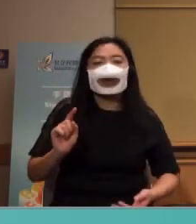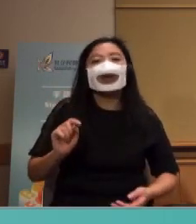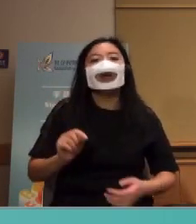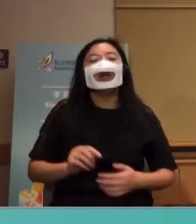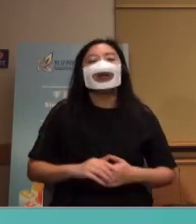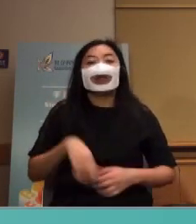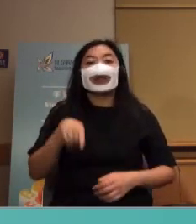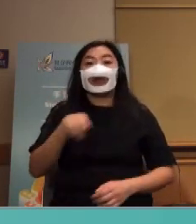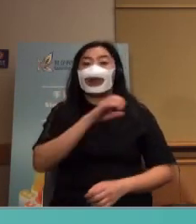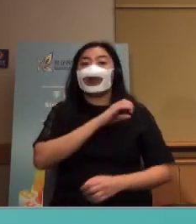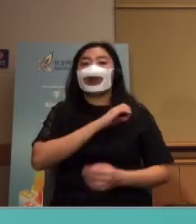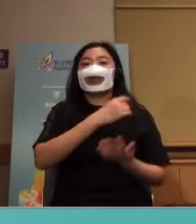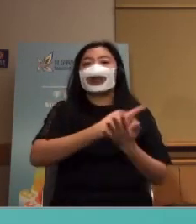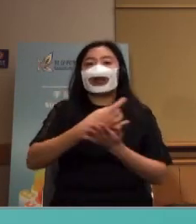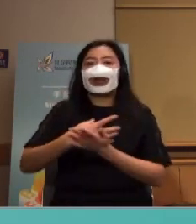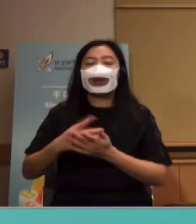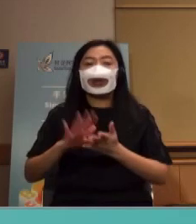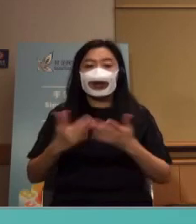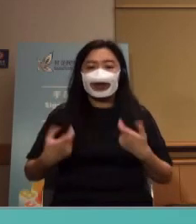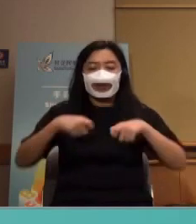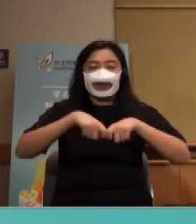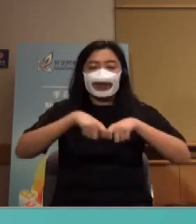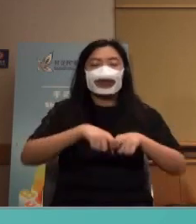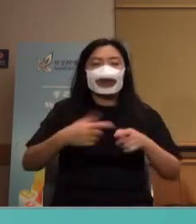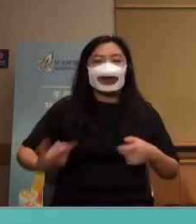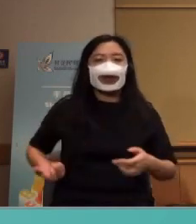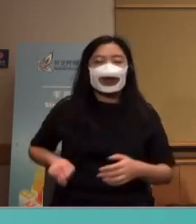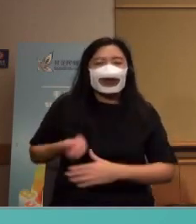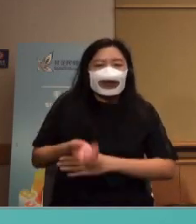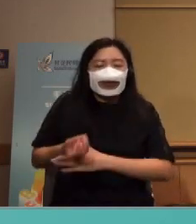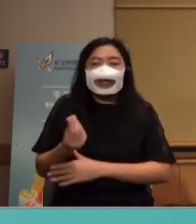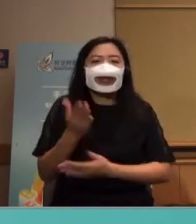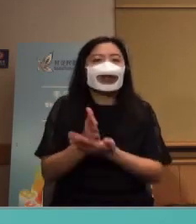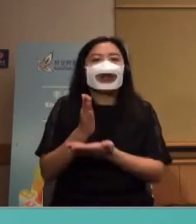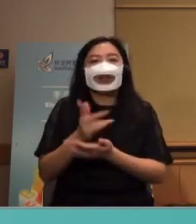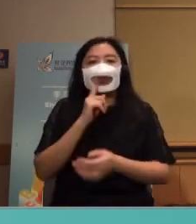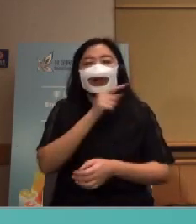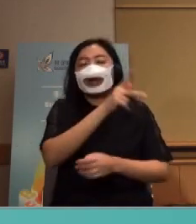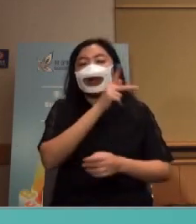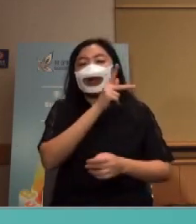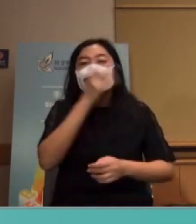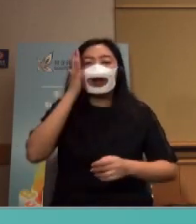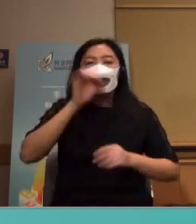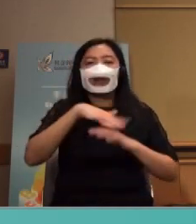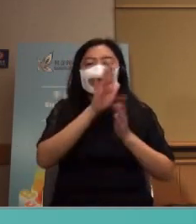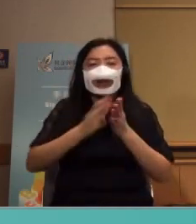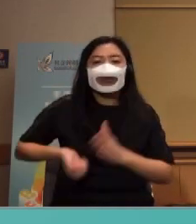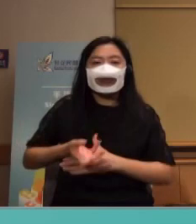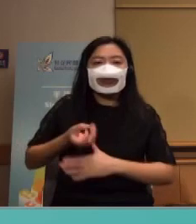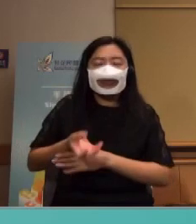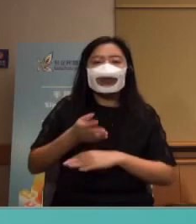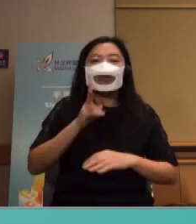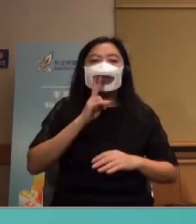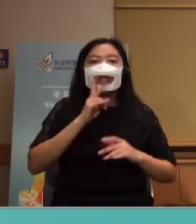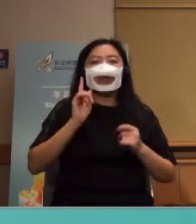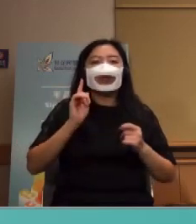a fundraising. I mean, otherwise it would be like what Kelvin said, people come to, let's make a money-making project and